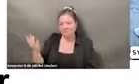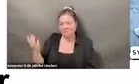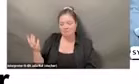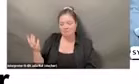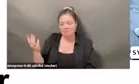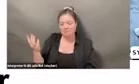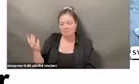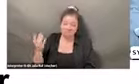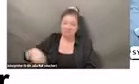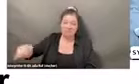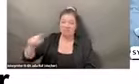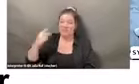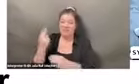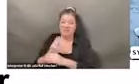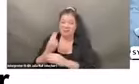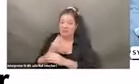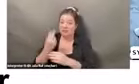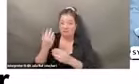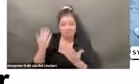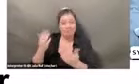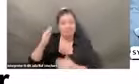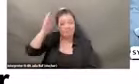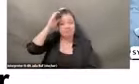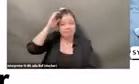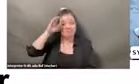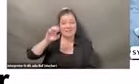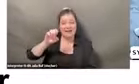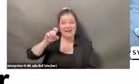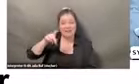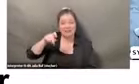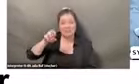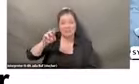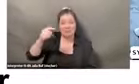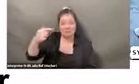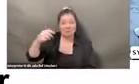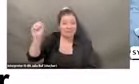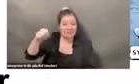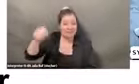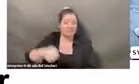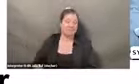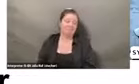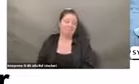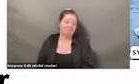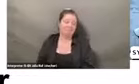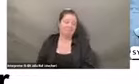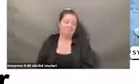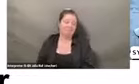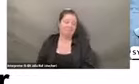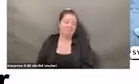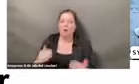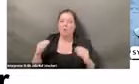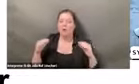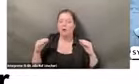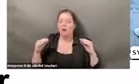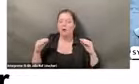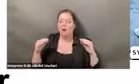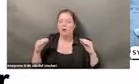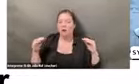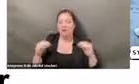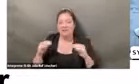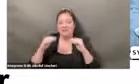would always call them experts. And then I know many in the disabled organizations community, they say, but